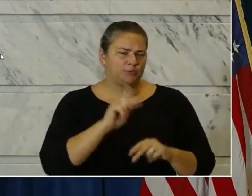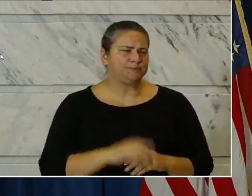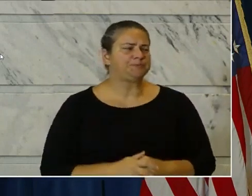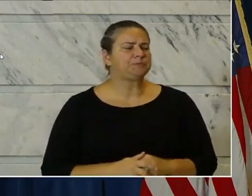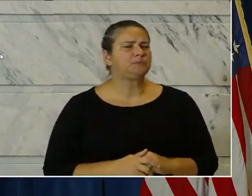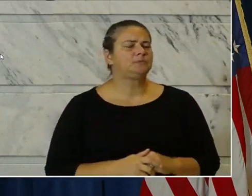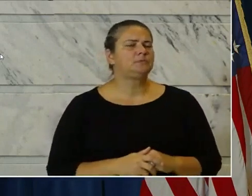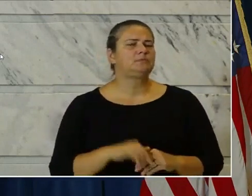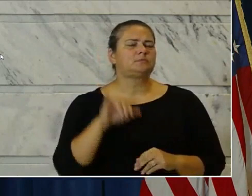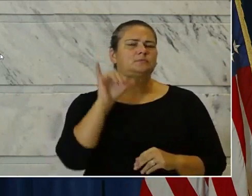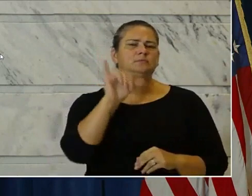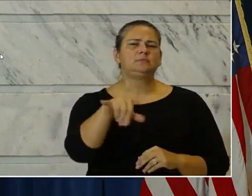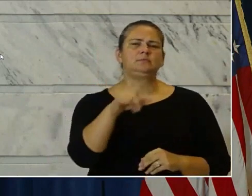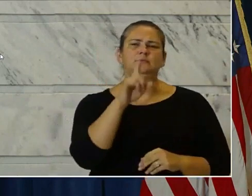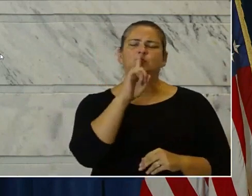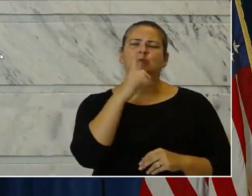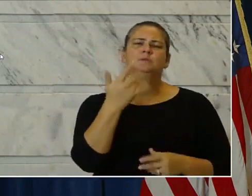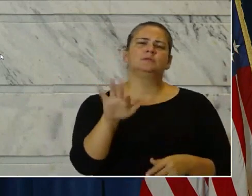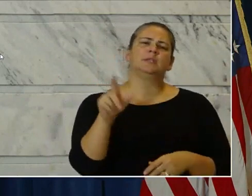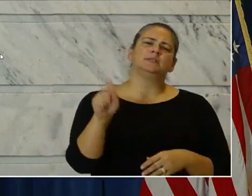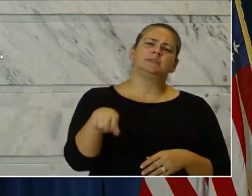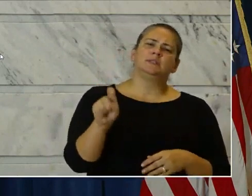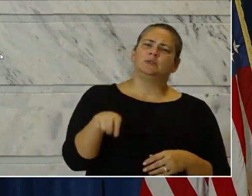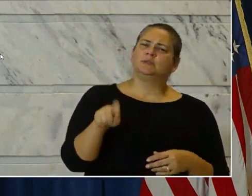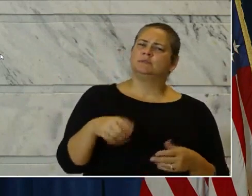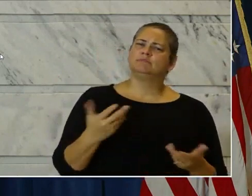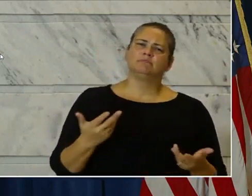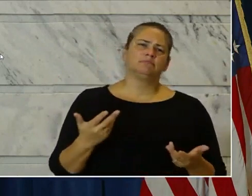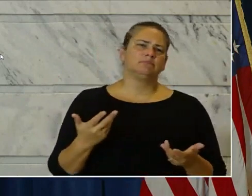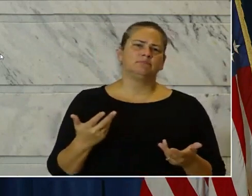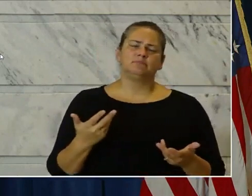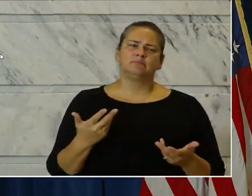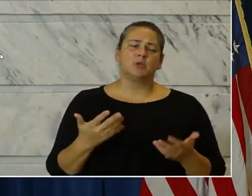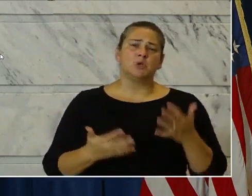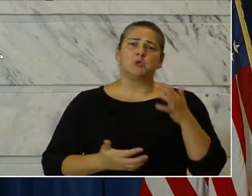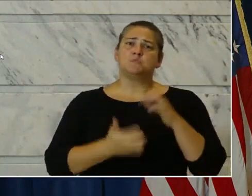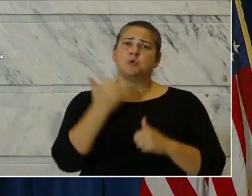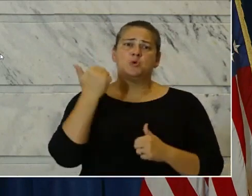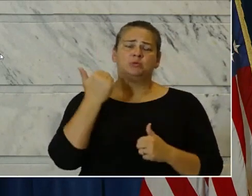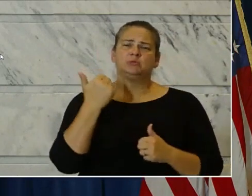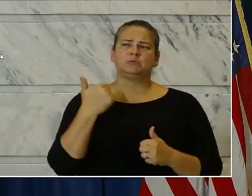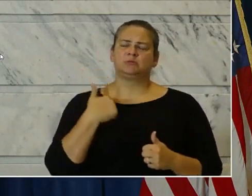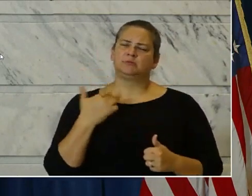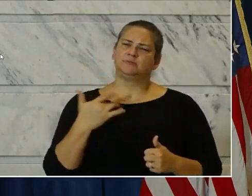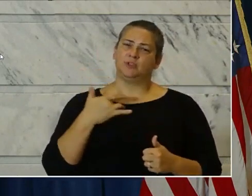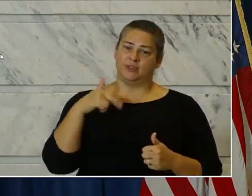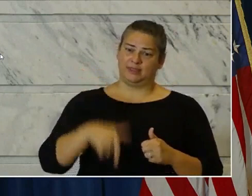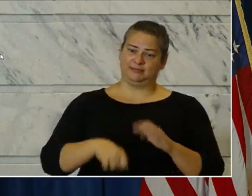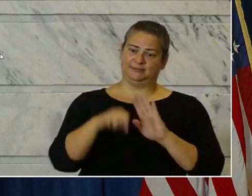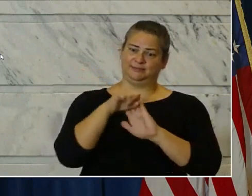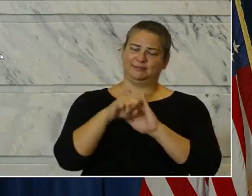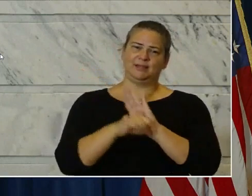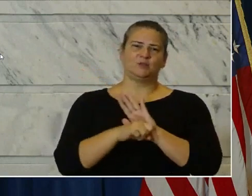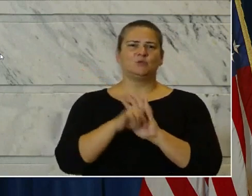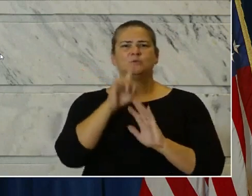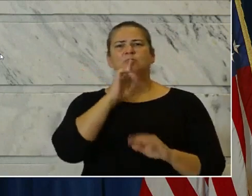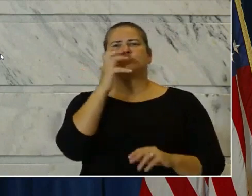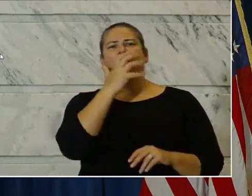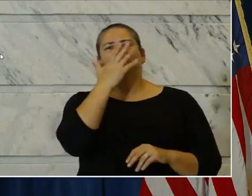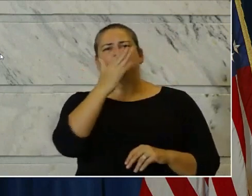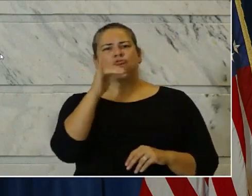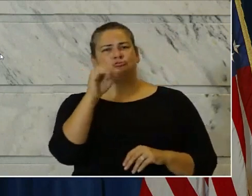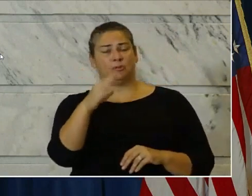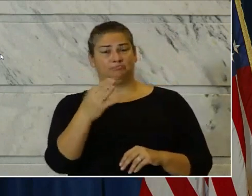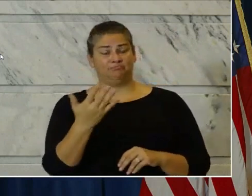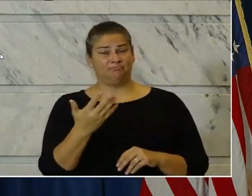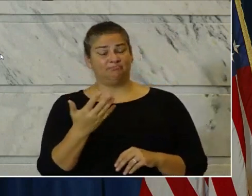have been so necessary. And in most instances, I think that this state has done a very good job. Does that mean